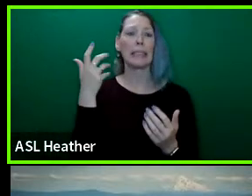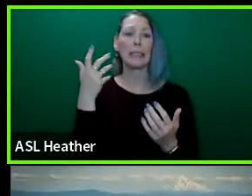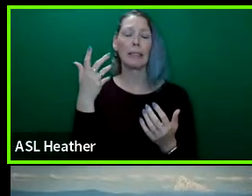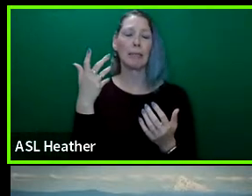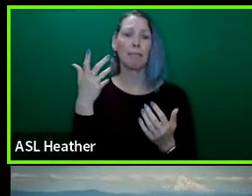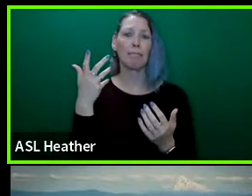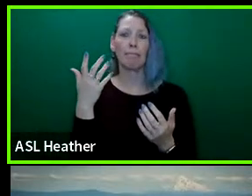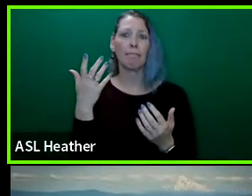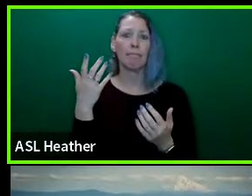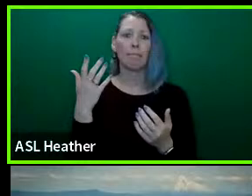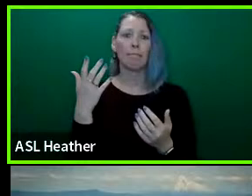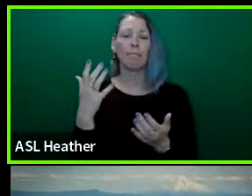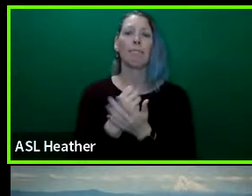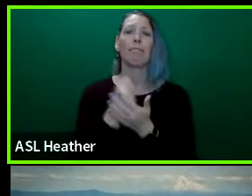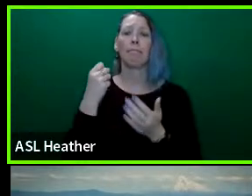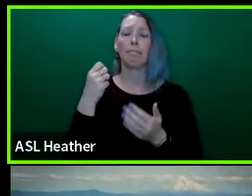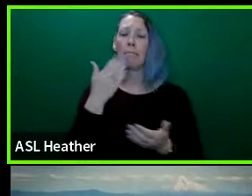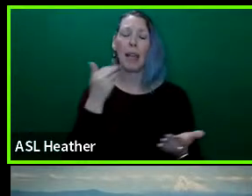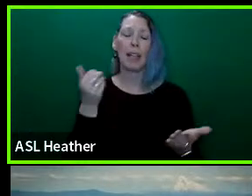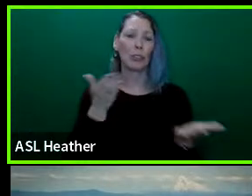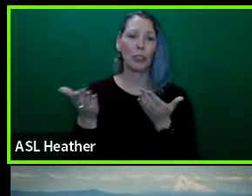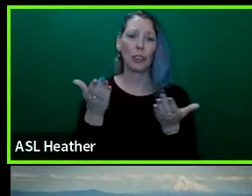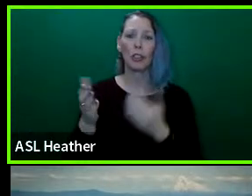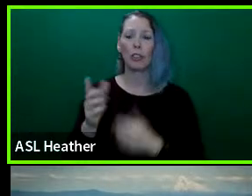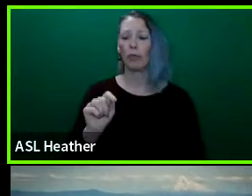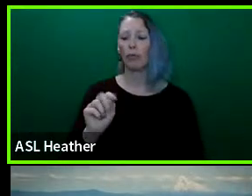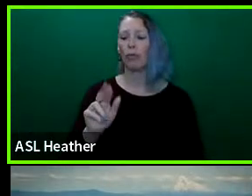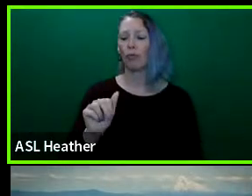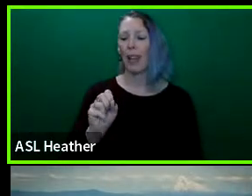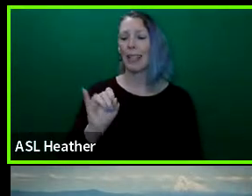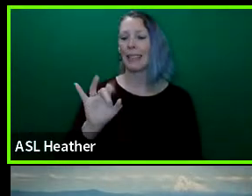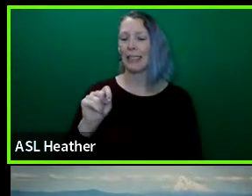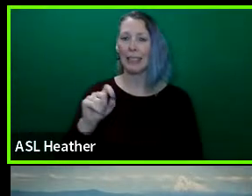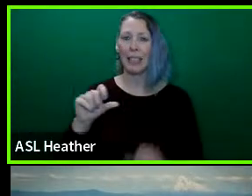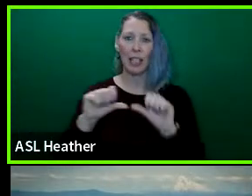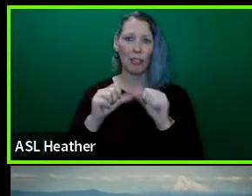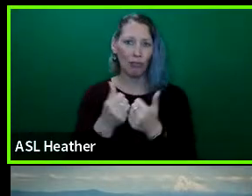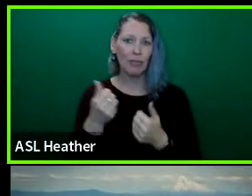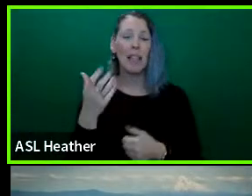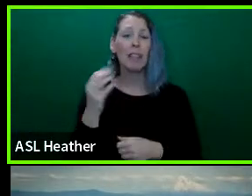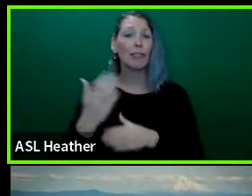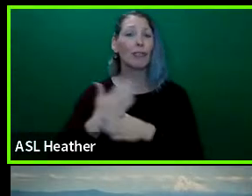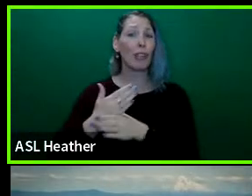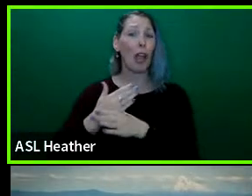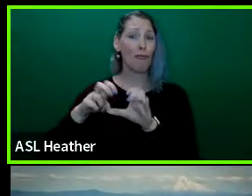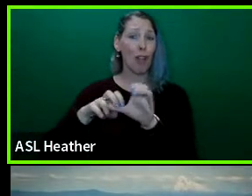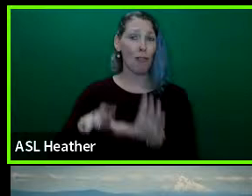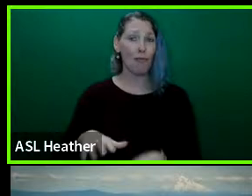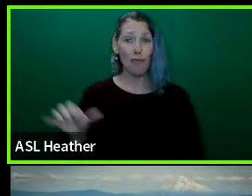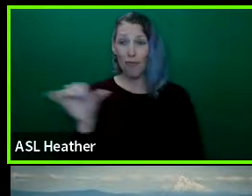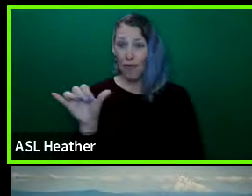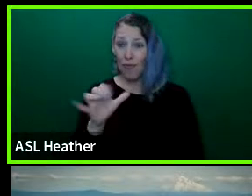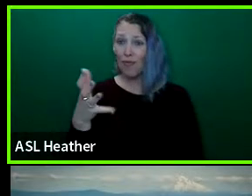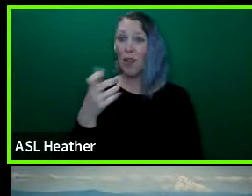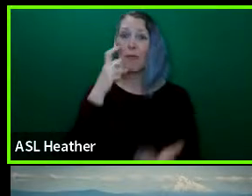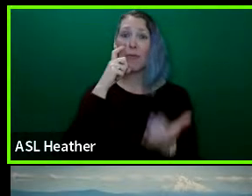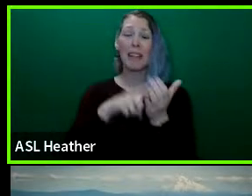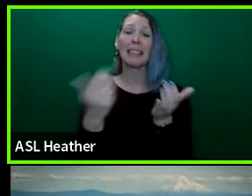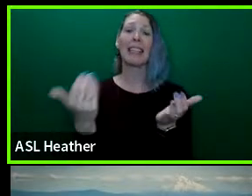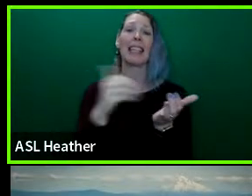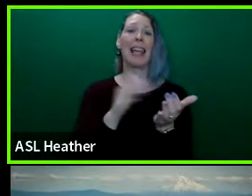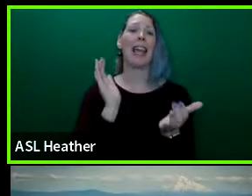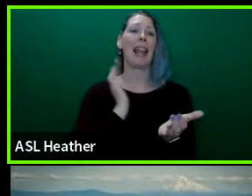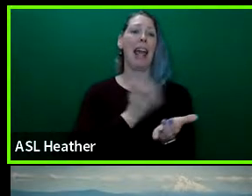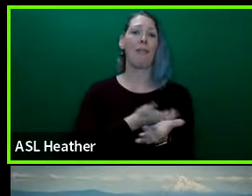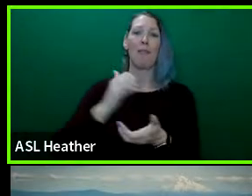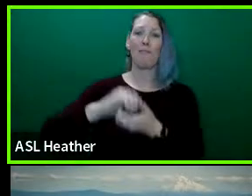advantage of this new connection to best serve the transit agency's shared riders. And just want to also recognize, again, our